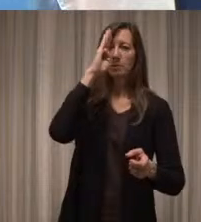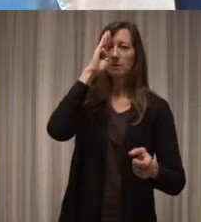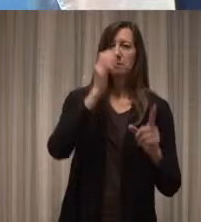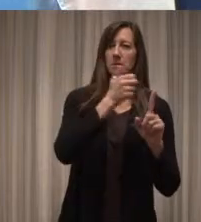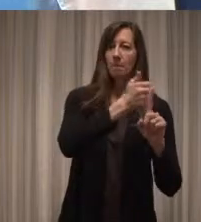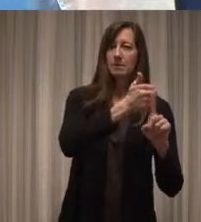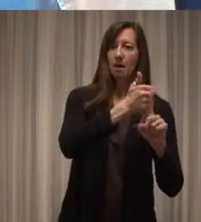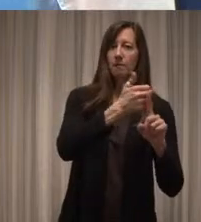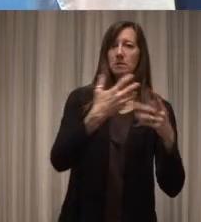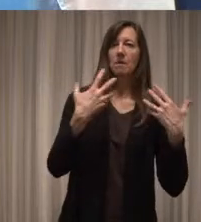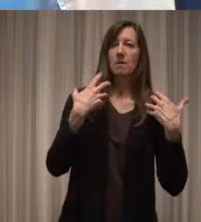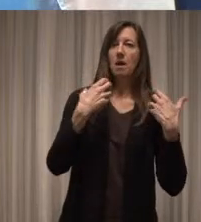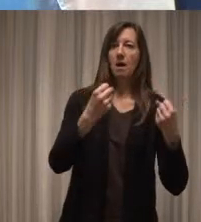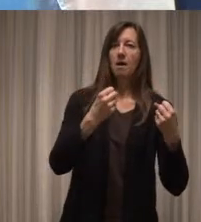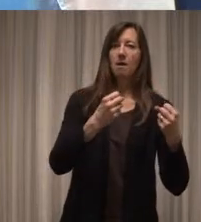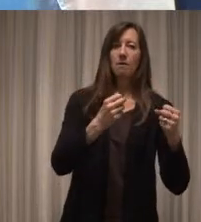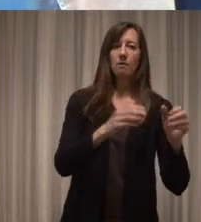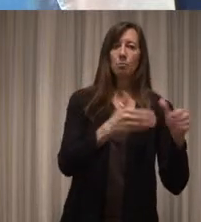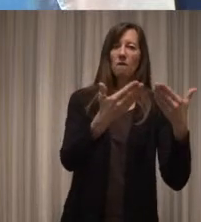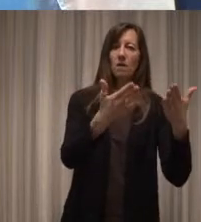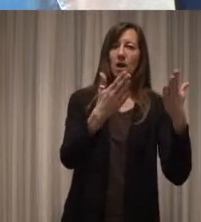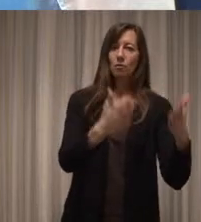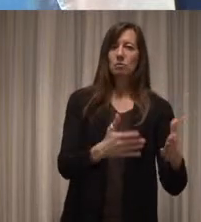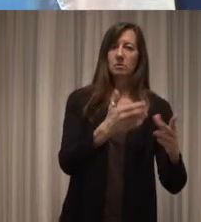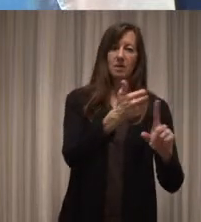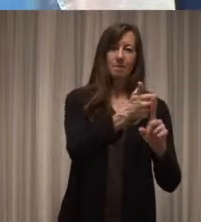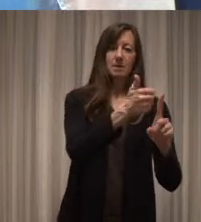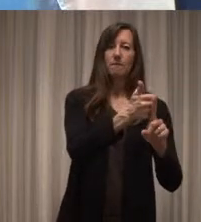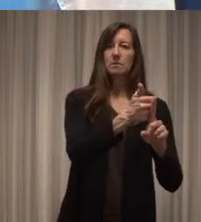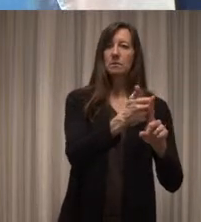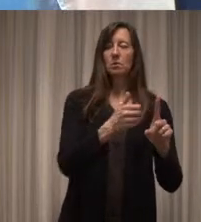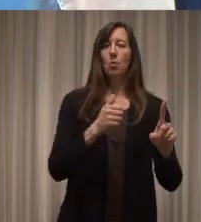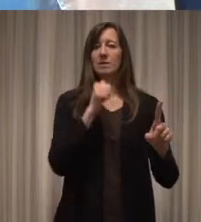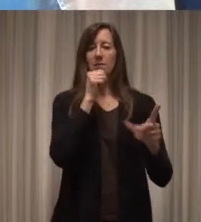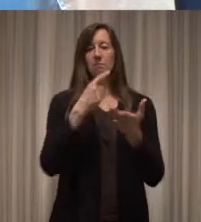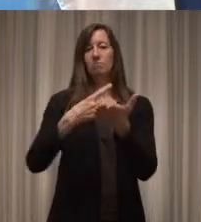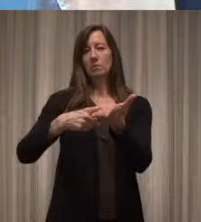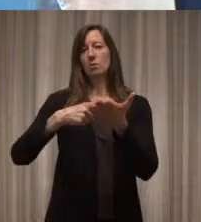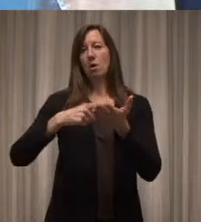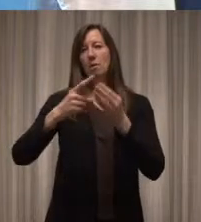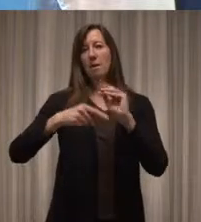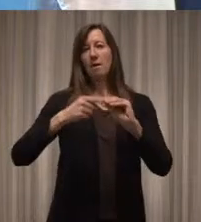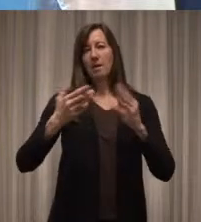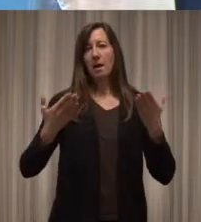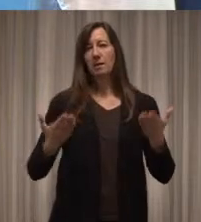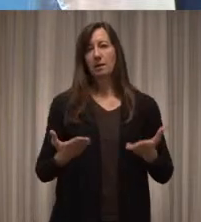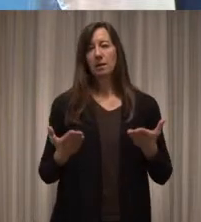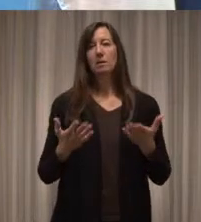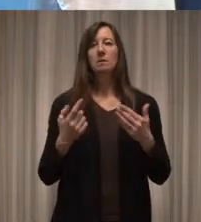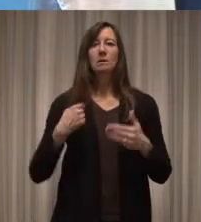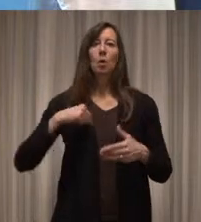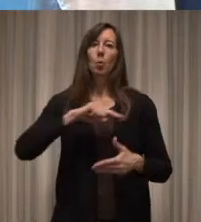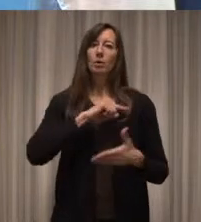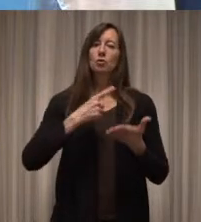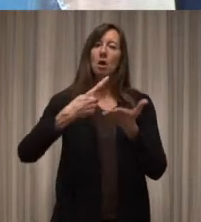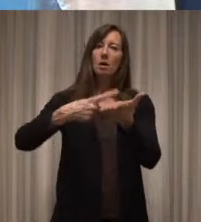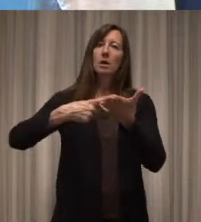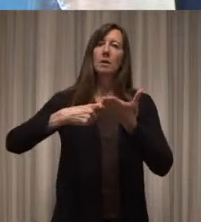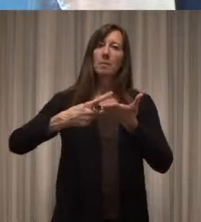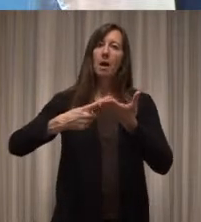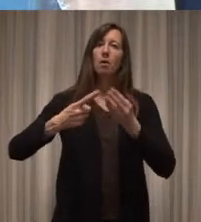through that group of those frontline healthcare workers that are at the greatest risk in that 1A